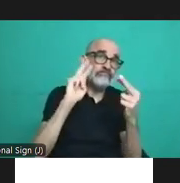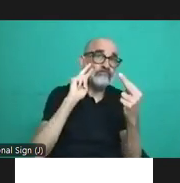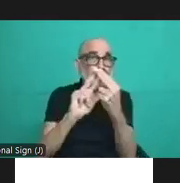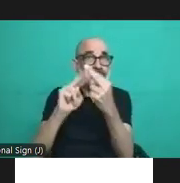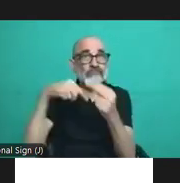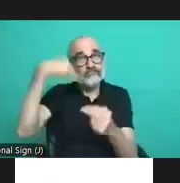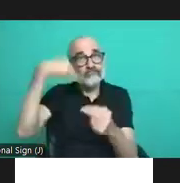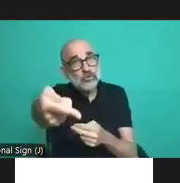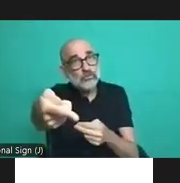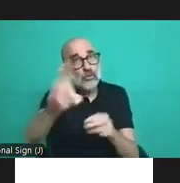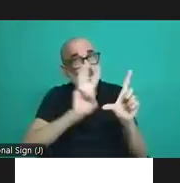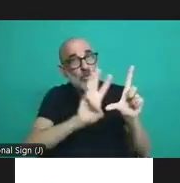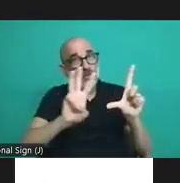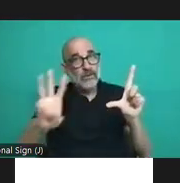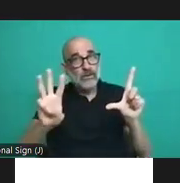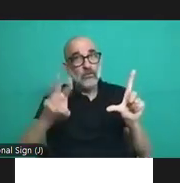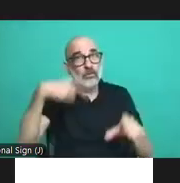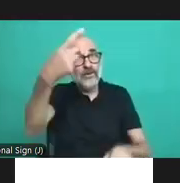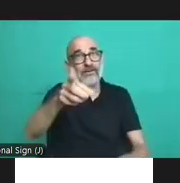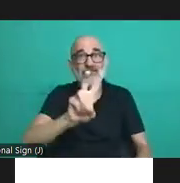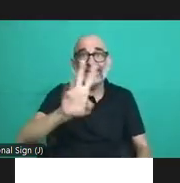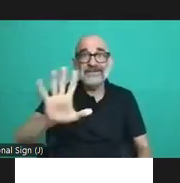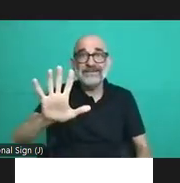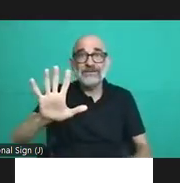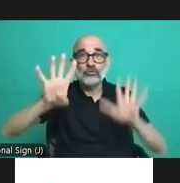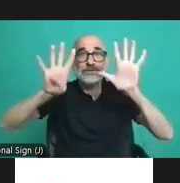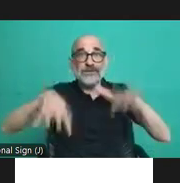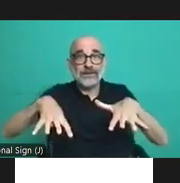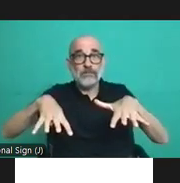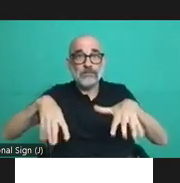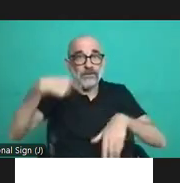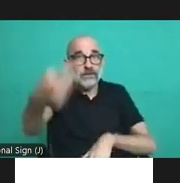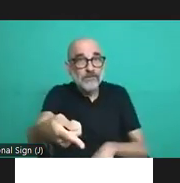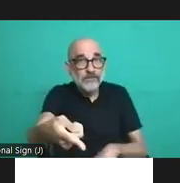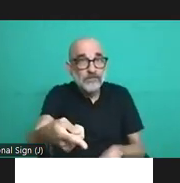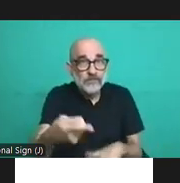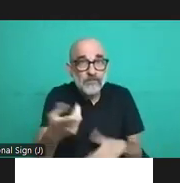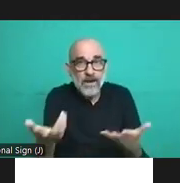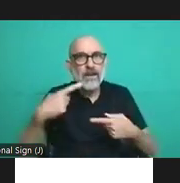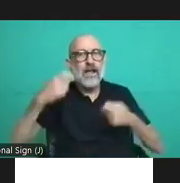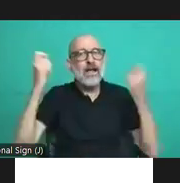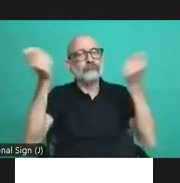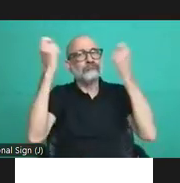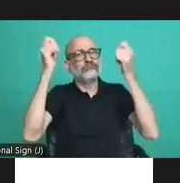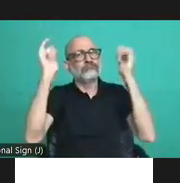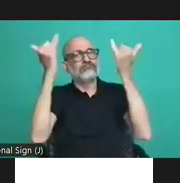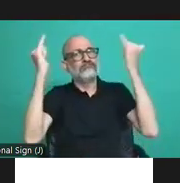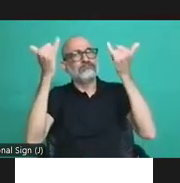as we celebrate World Patient Safety Day. Thank you